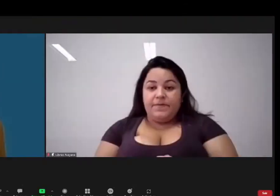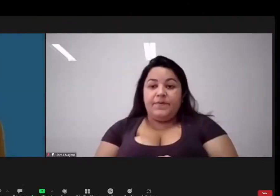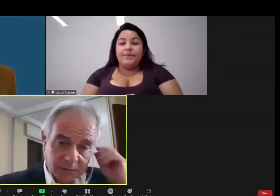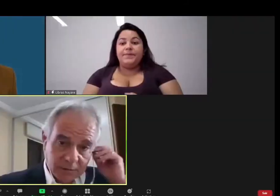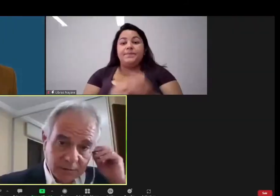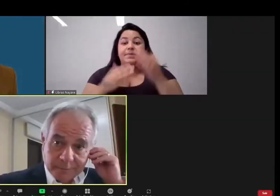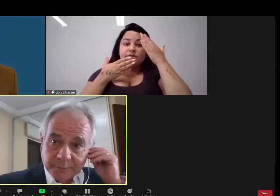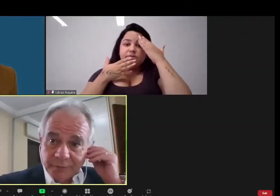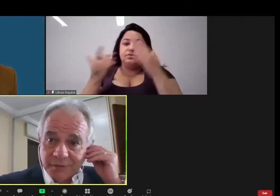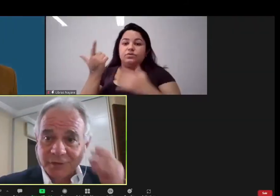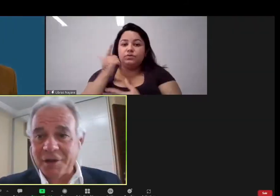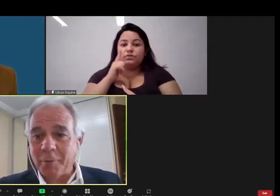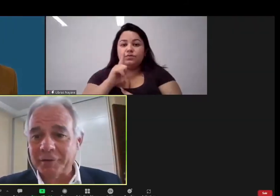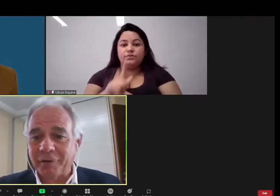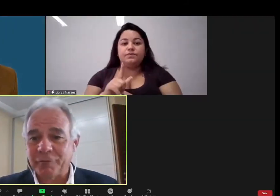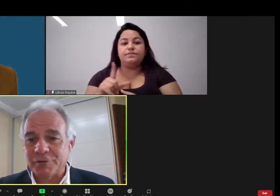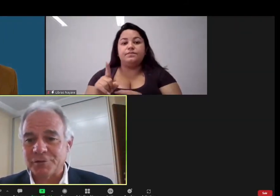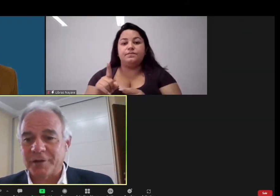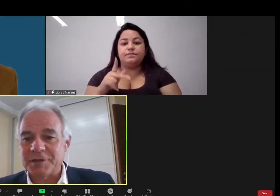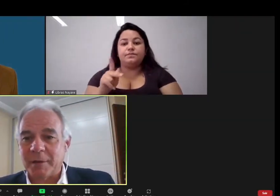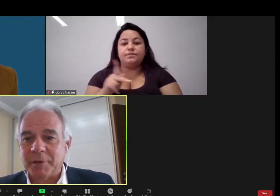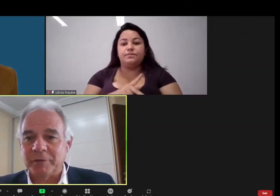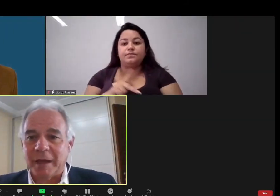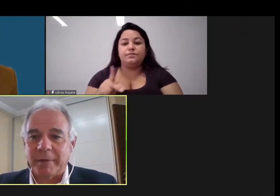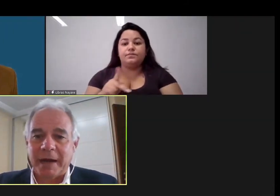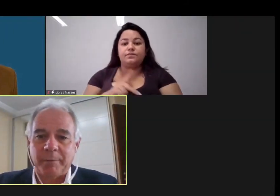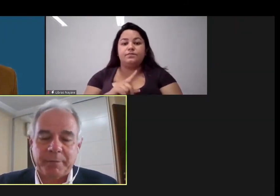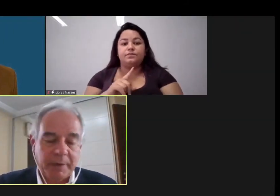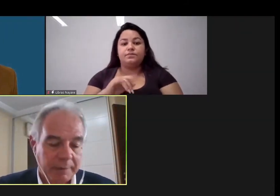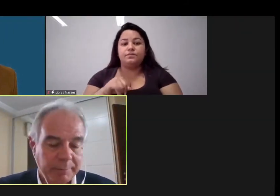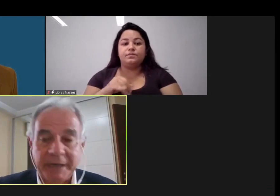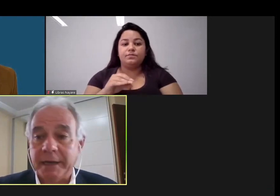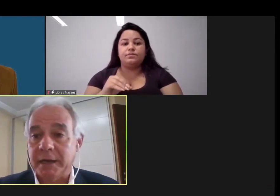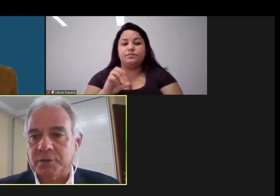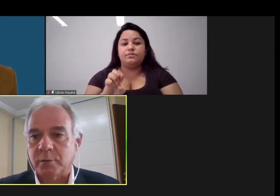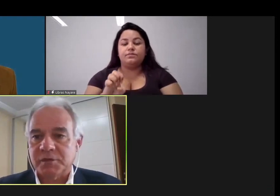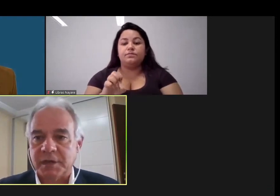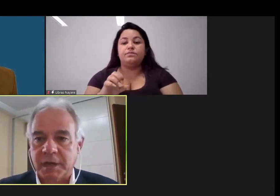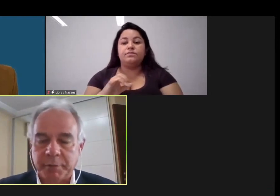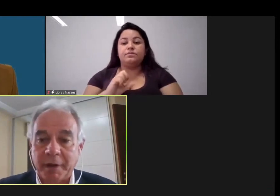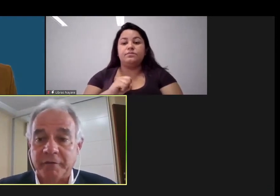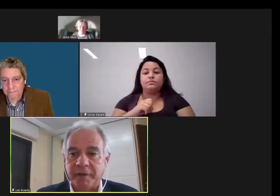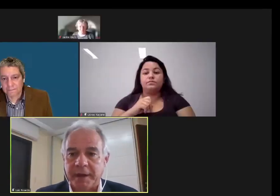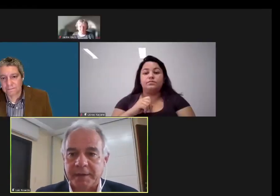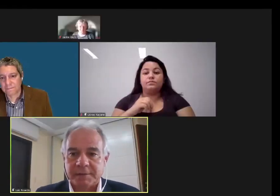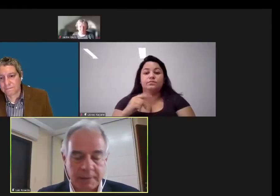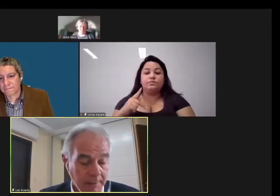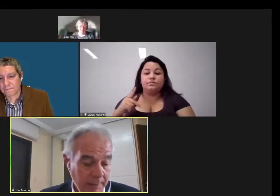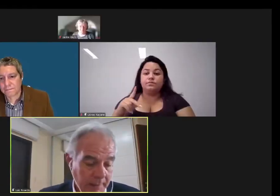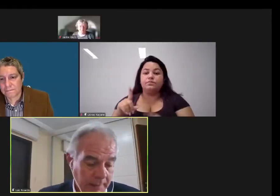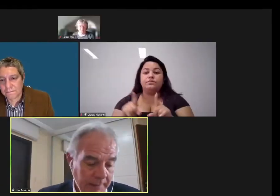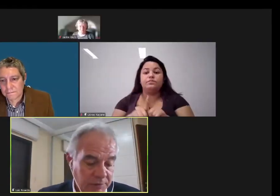the Brazilian social security. Thank you so much, José Roberto Afonso.